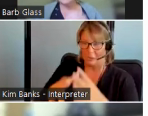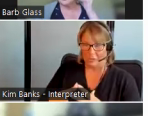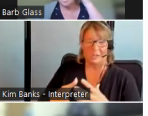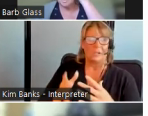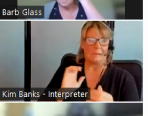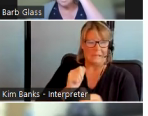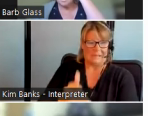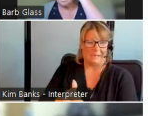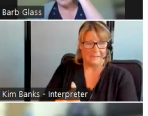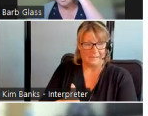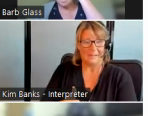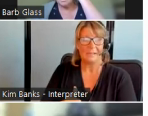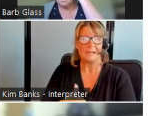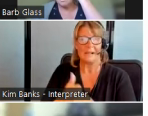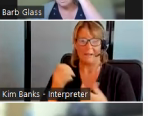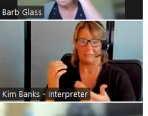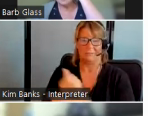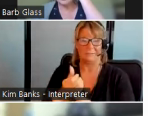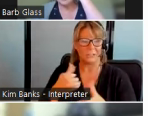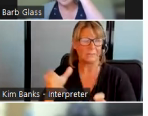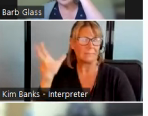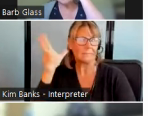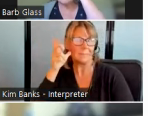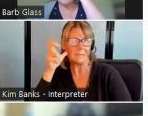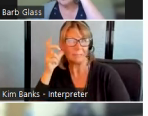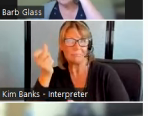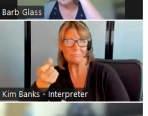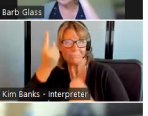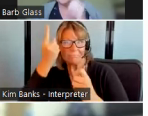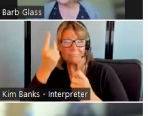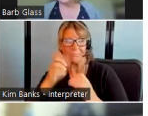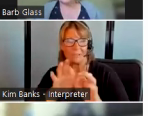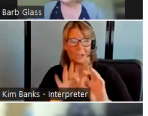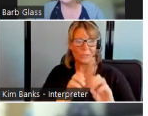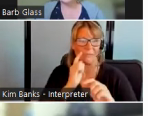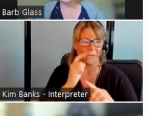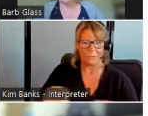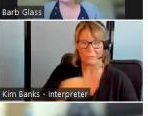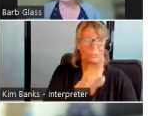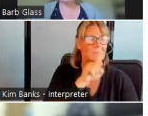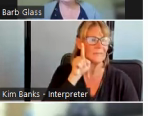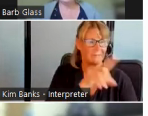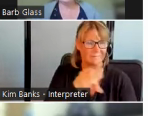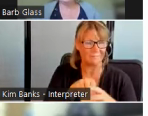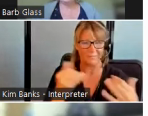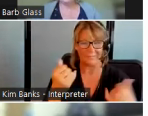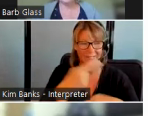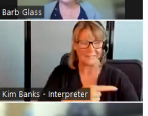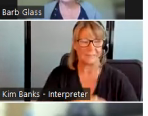Language interpreters have a chance to listen and interpret for the benefit of our deaf participants today.